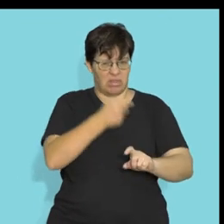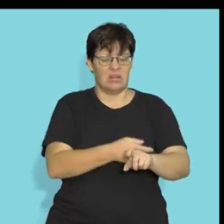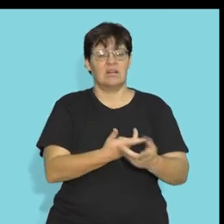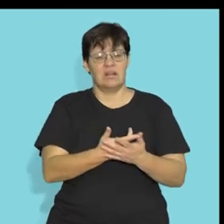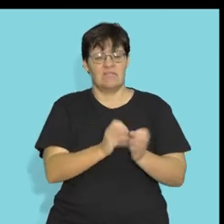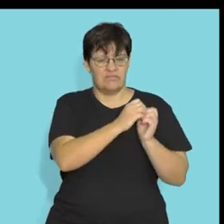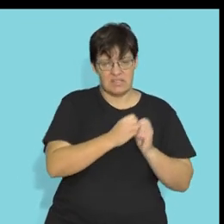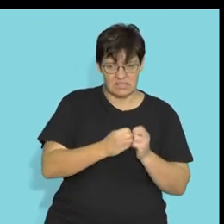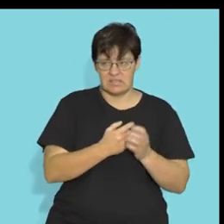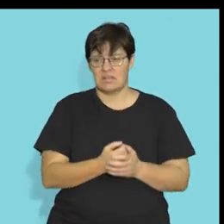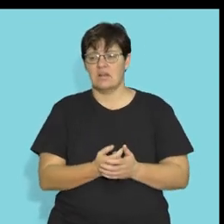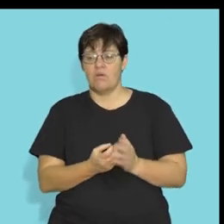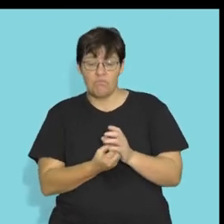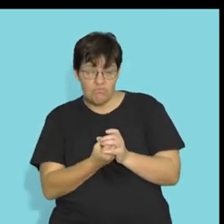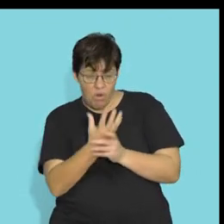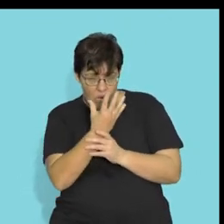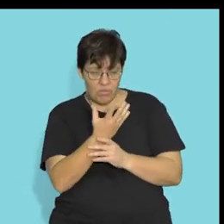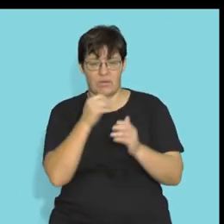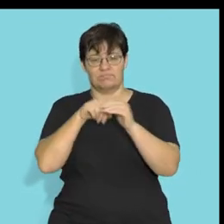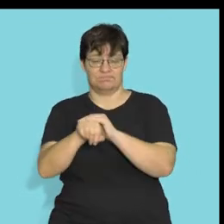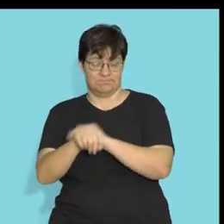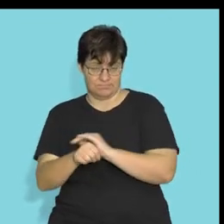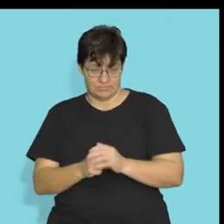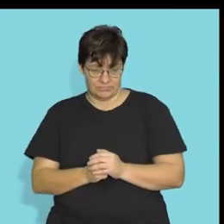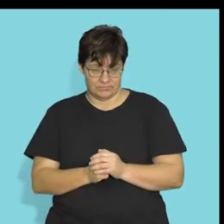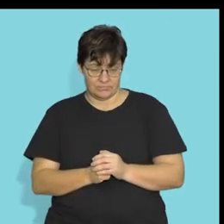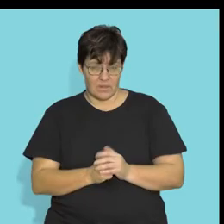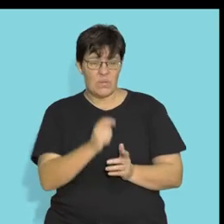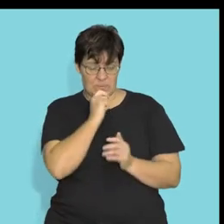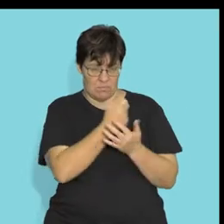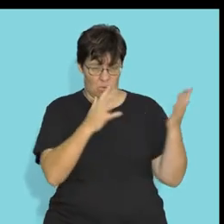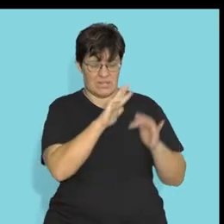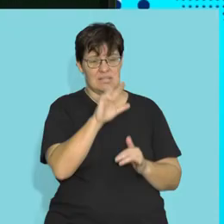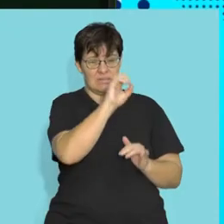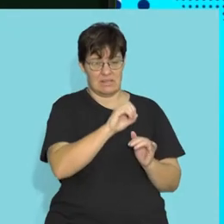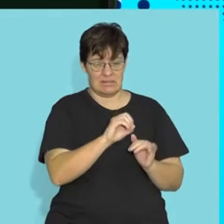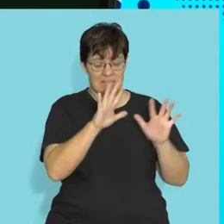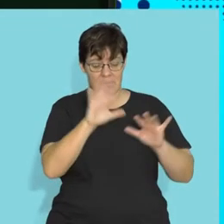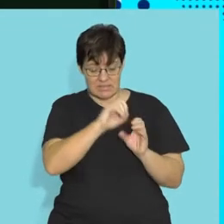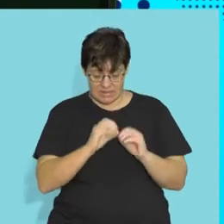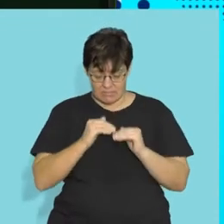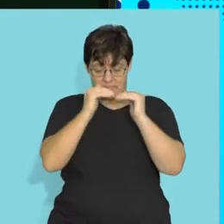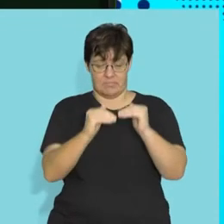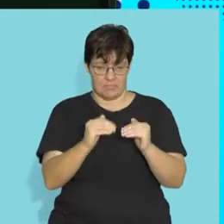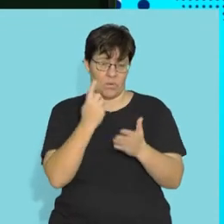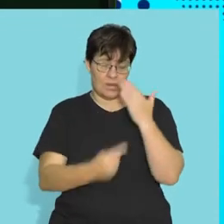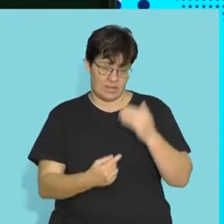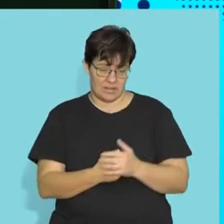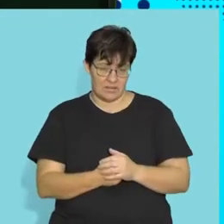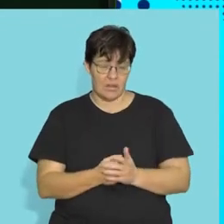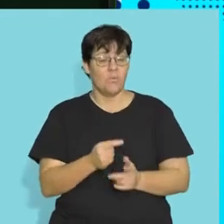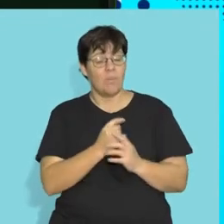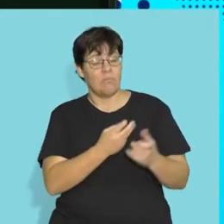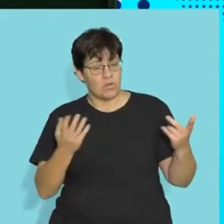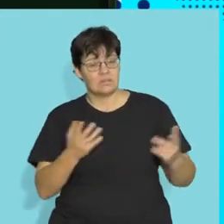tissue, growth, and reproduction. And this is crucial to every organism's existence, is that much